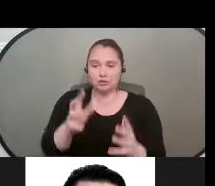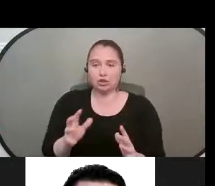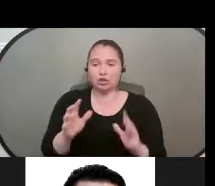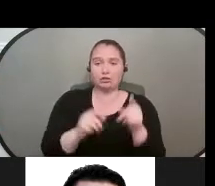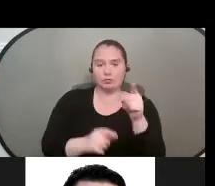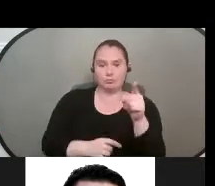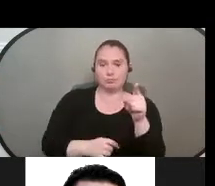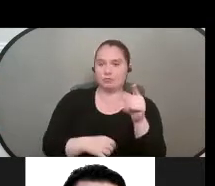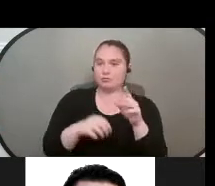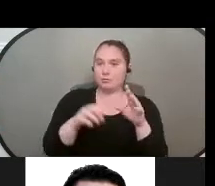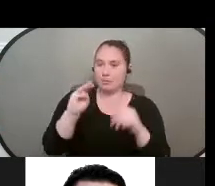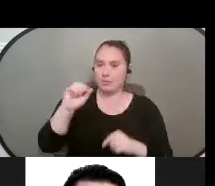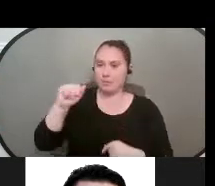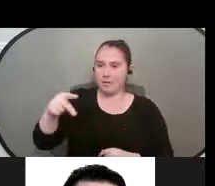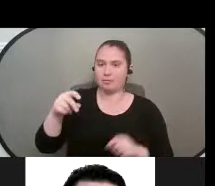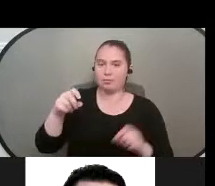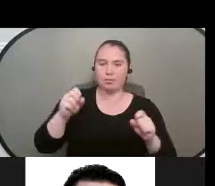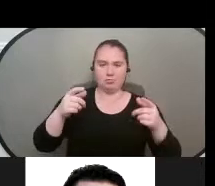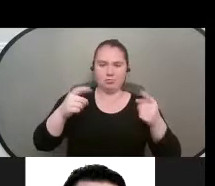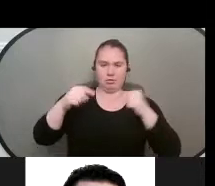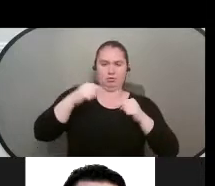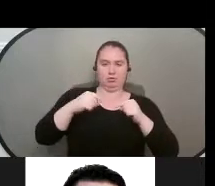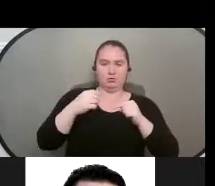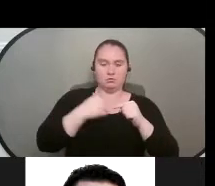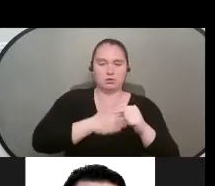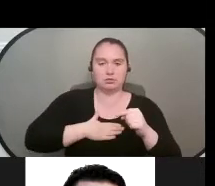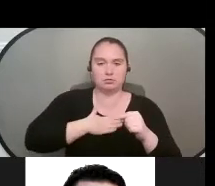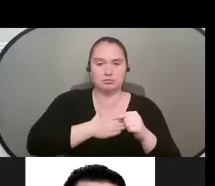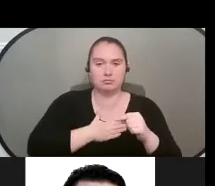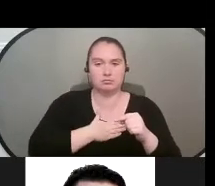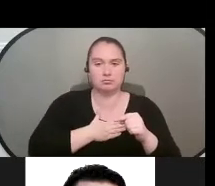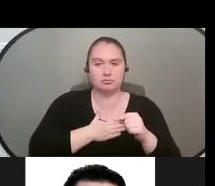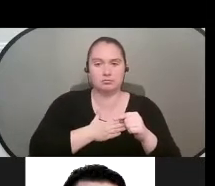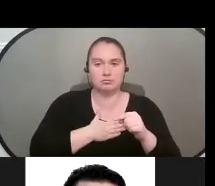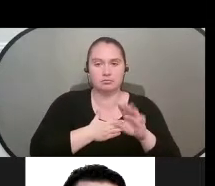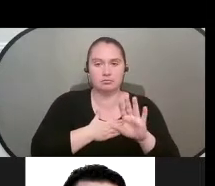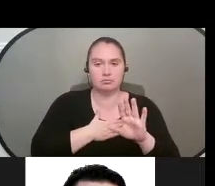school districts. If you'll back up a slide.